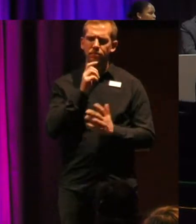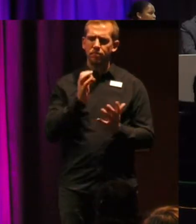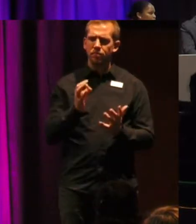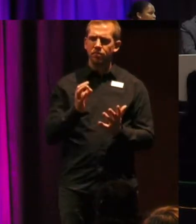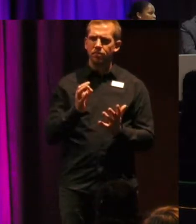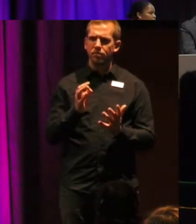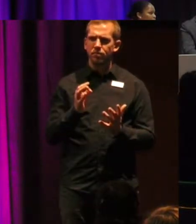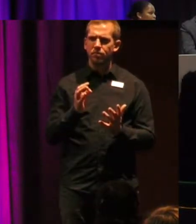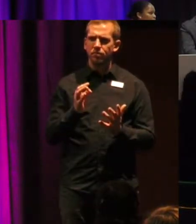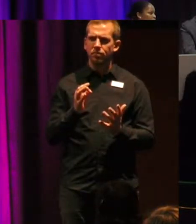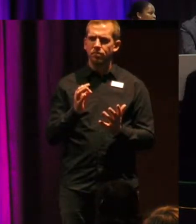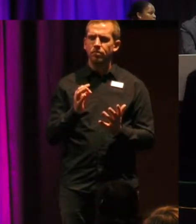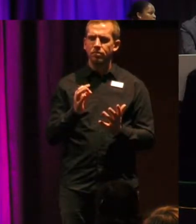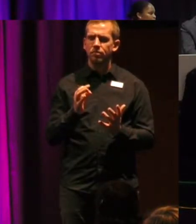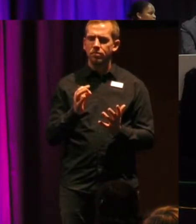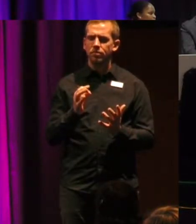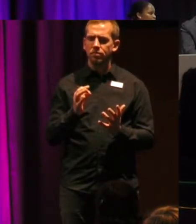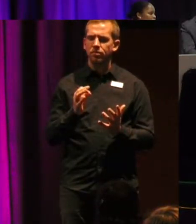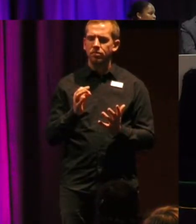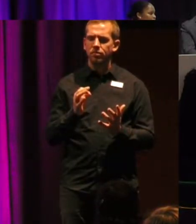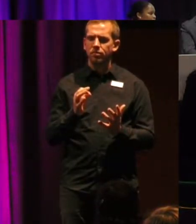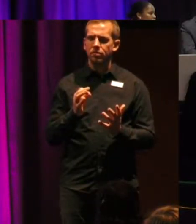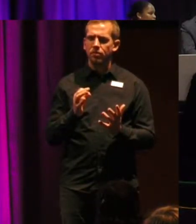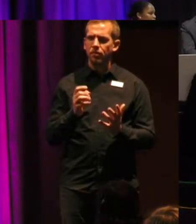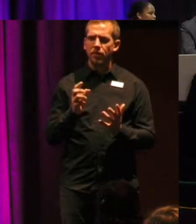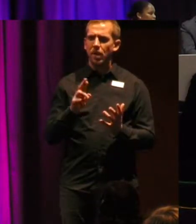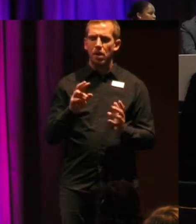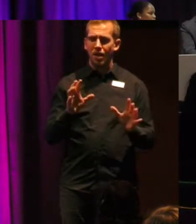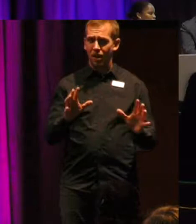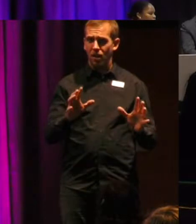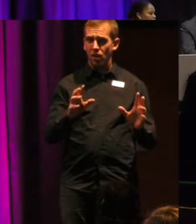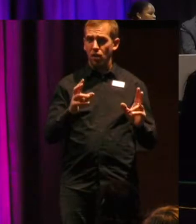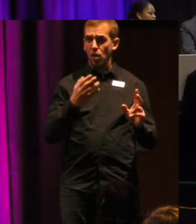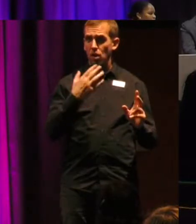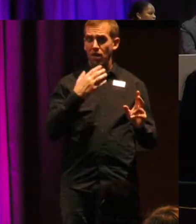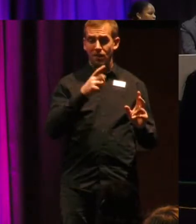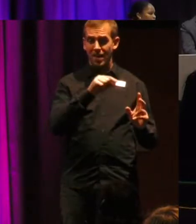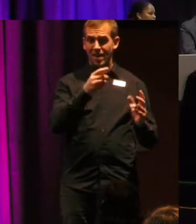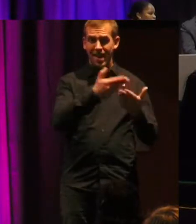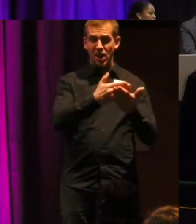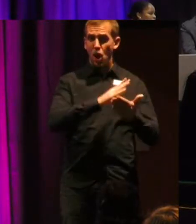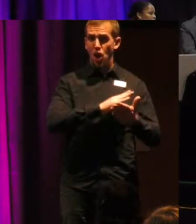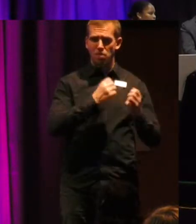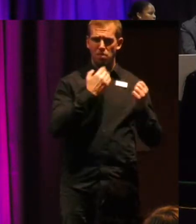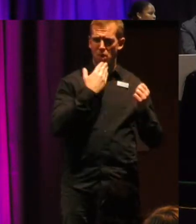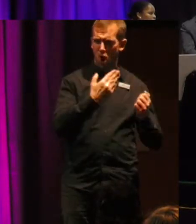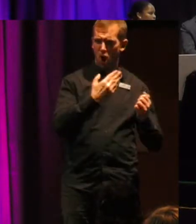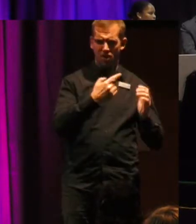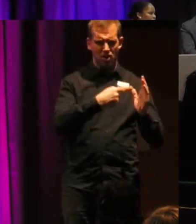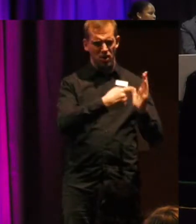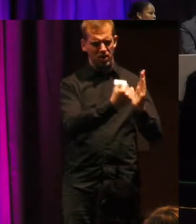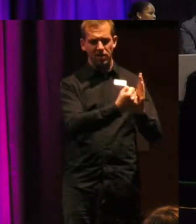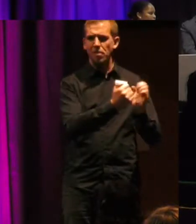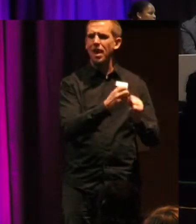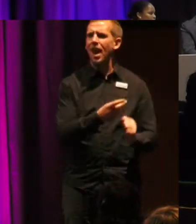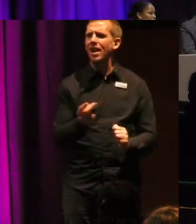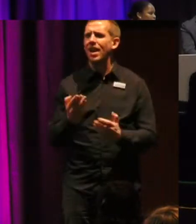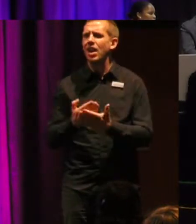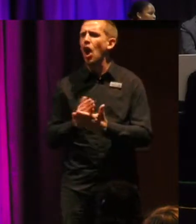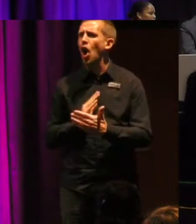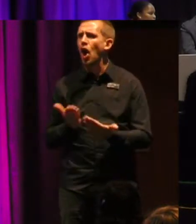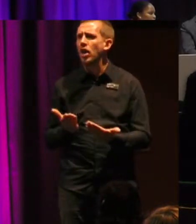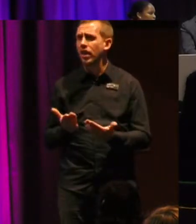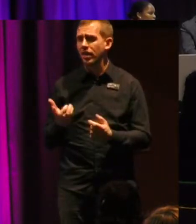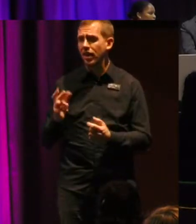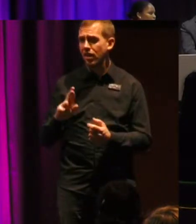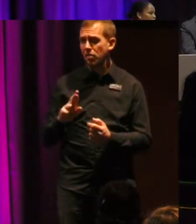is this when it comes to countries that don't have those strong legal systems? I mean, especially when it comes to issues